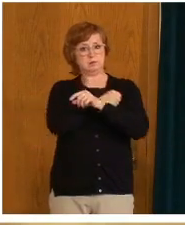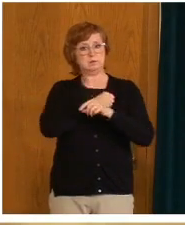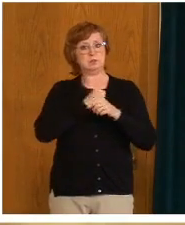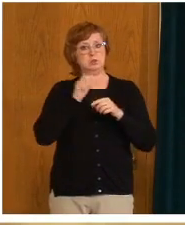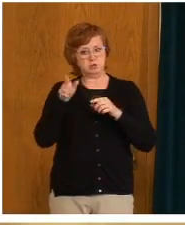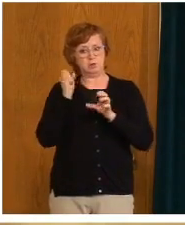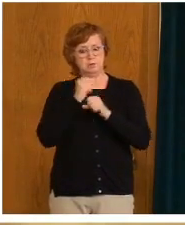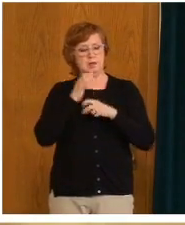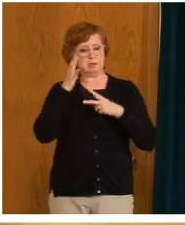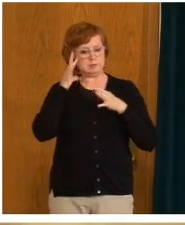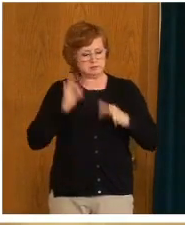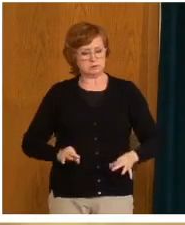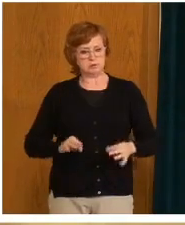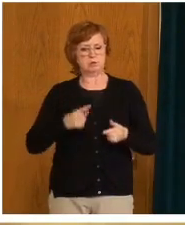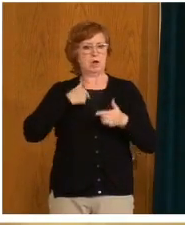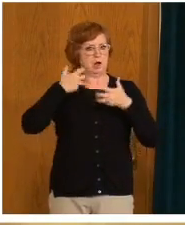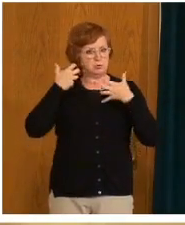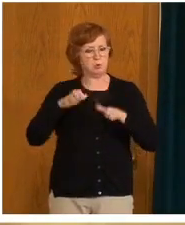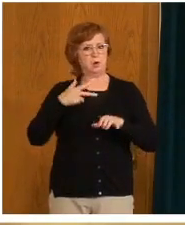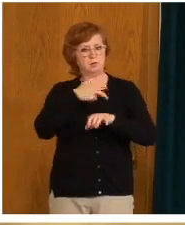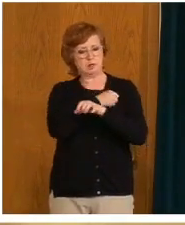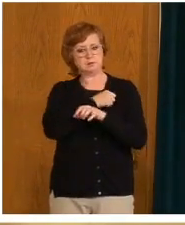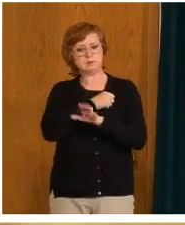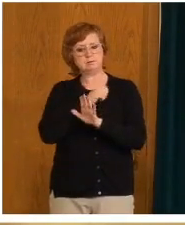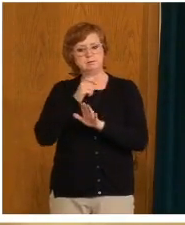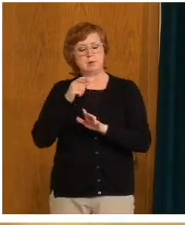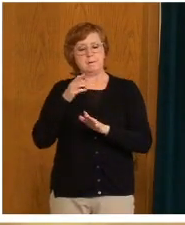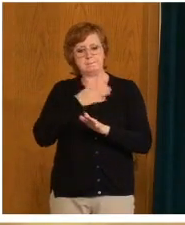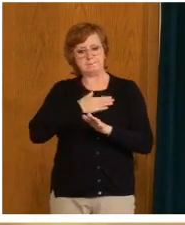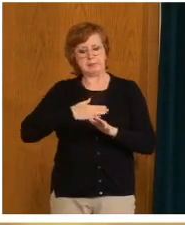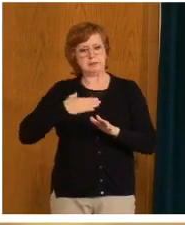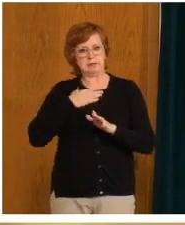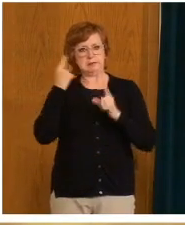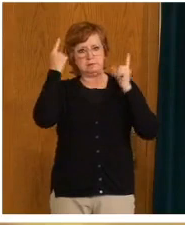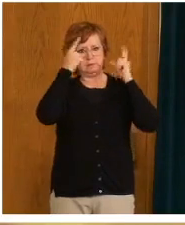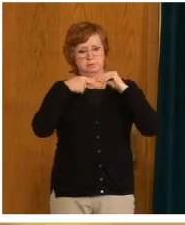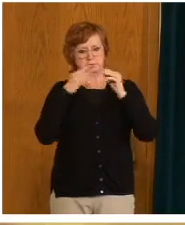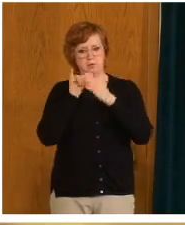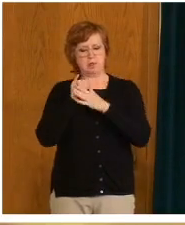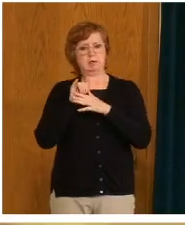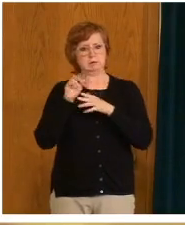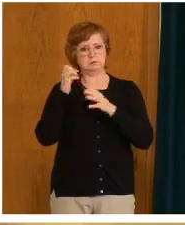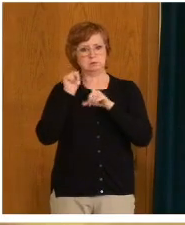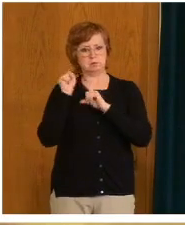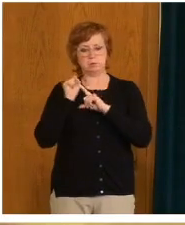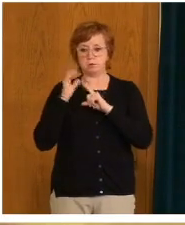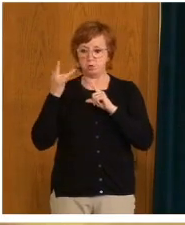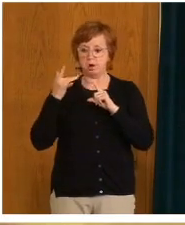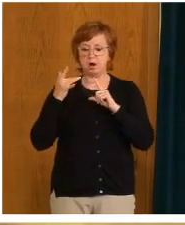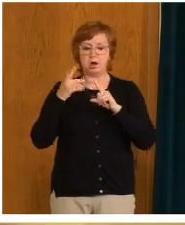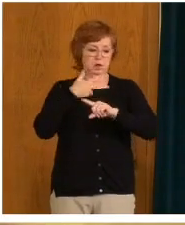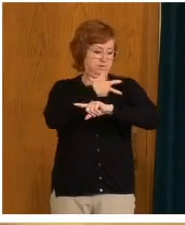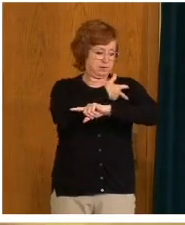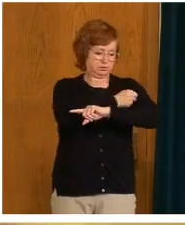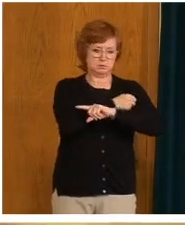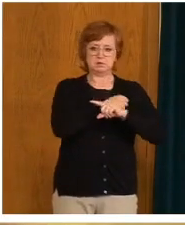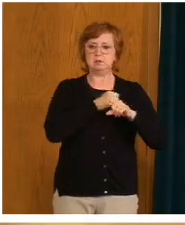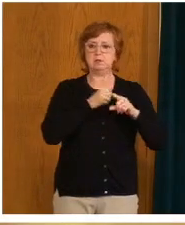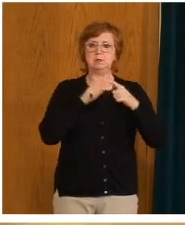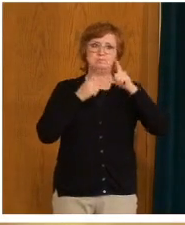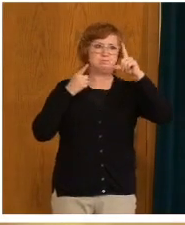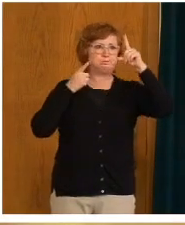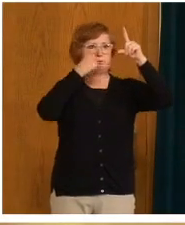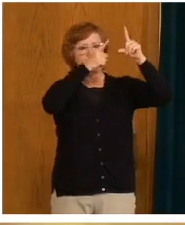very seriously. Not only is this the path to lead our communities and our life back to normal, but it's also the path